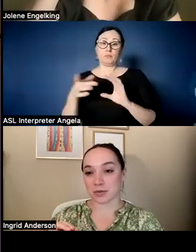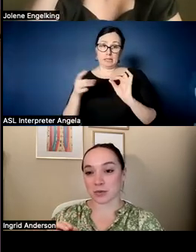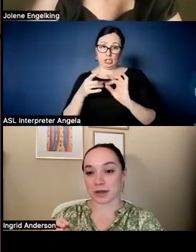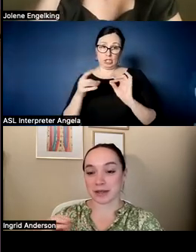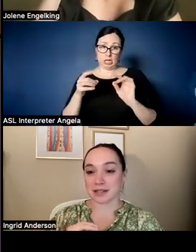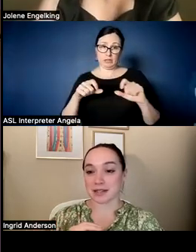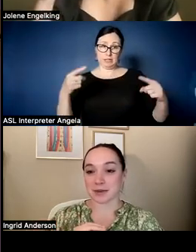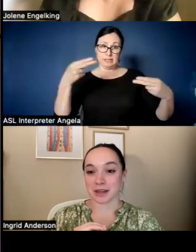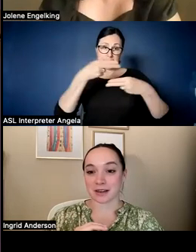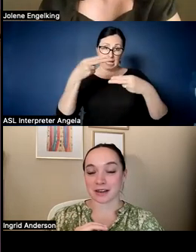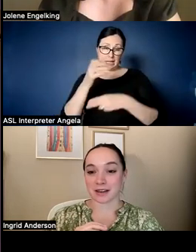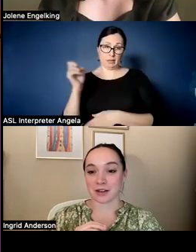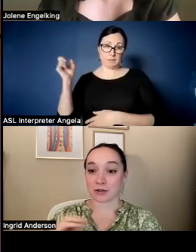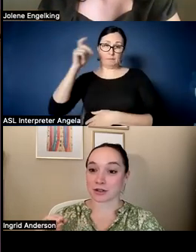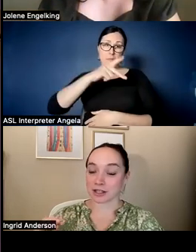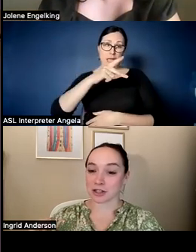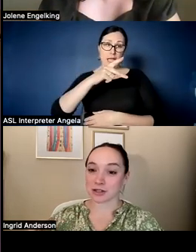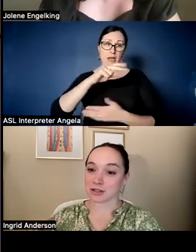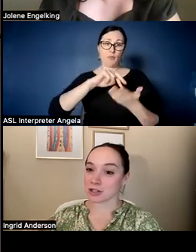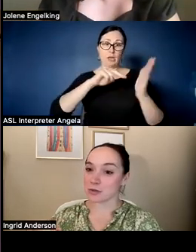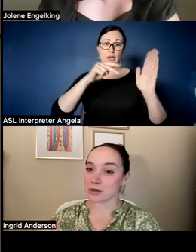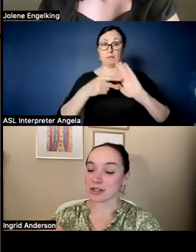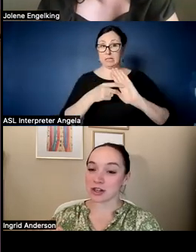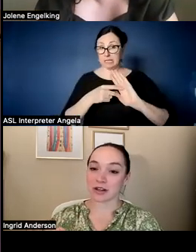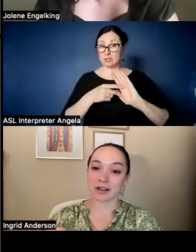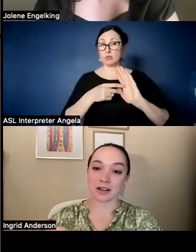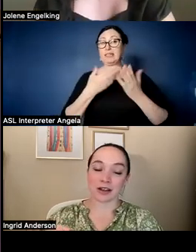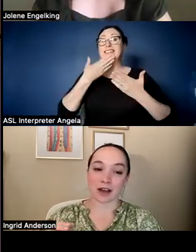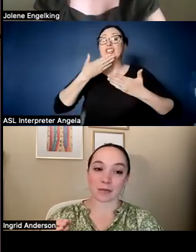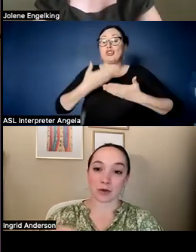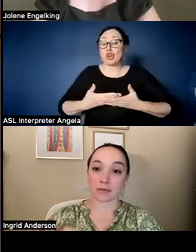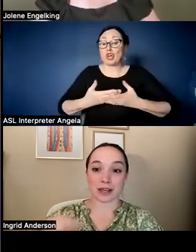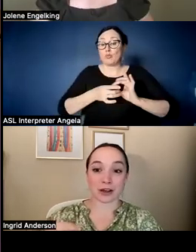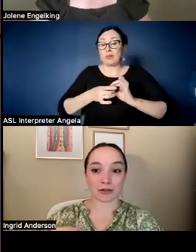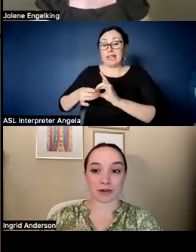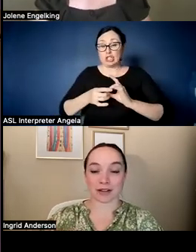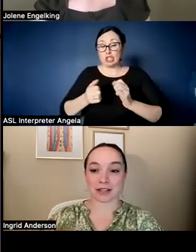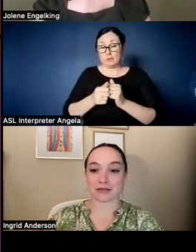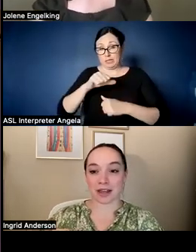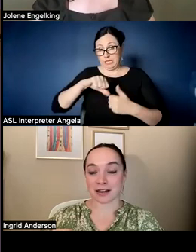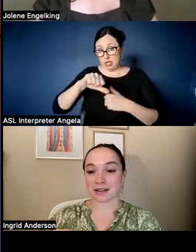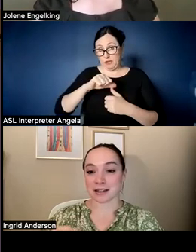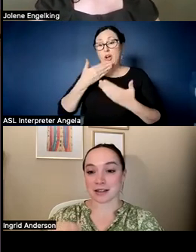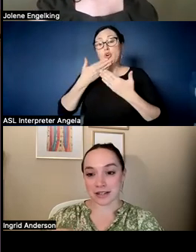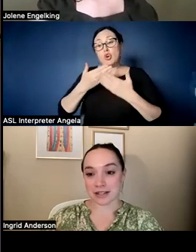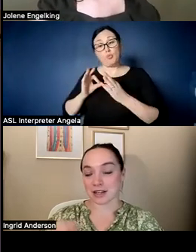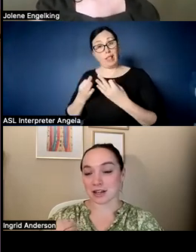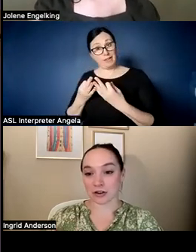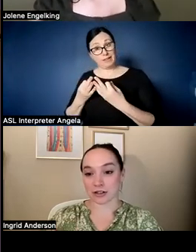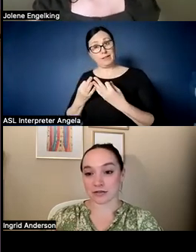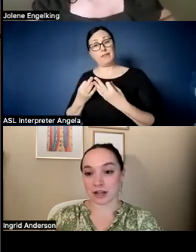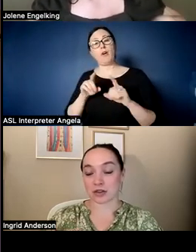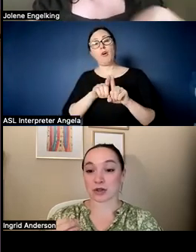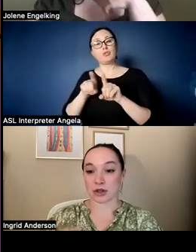to what it means to be in good relationship with each other, both being a good relative and investing in